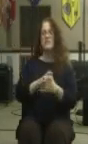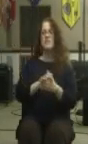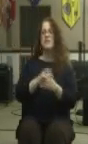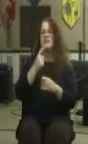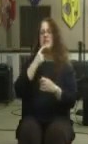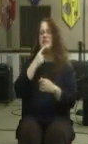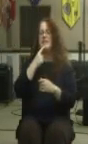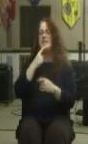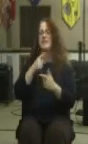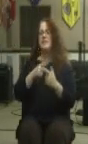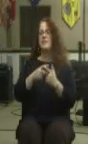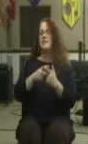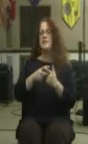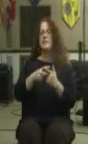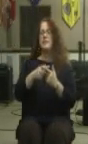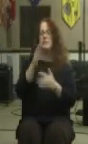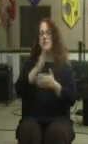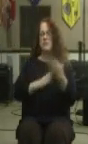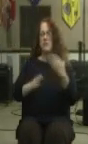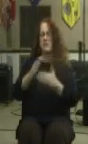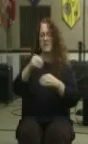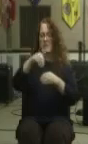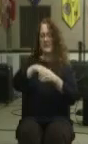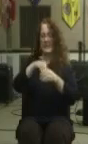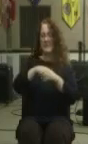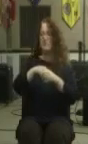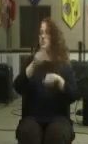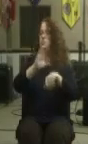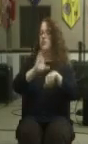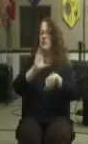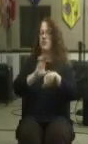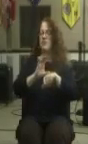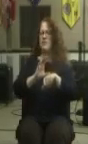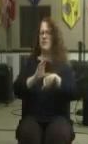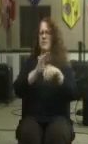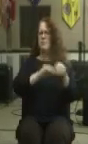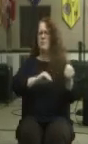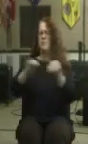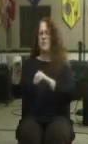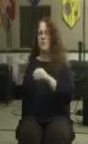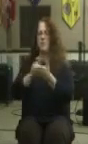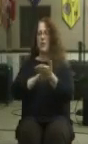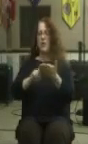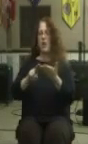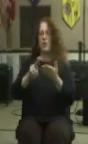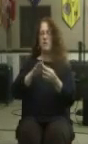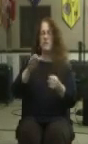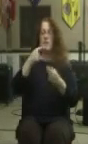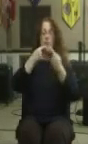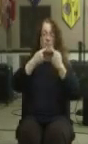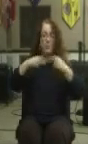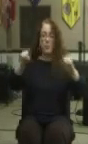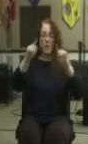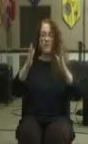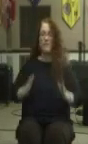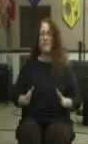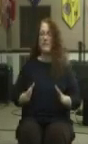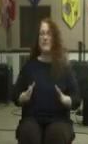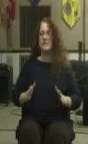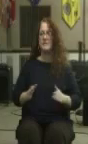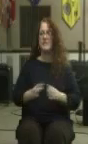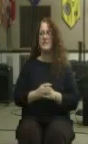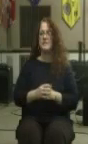in here has been taught minister as a pastor. Some of you that have been in churches that are moved with the Holy Spirit, a prophet,